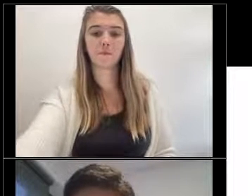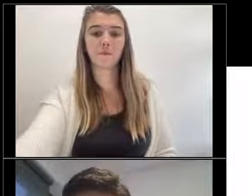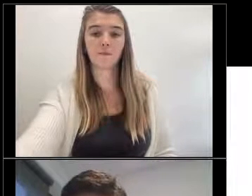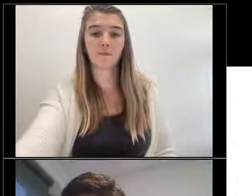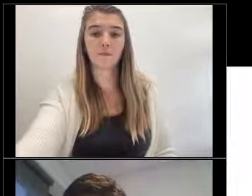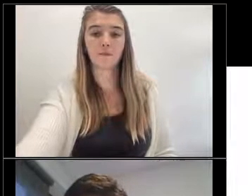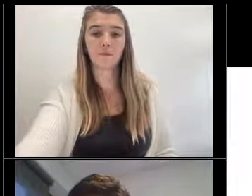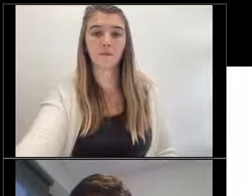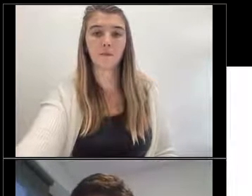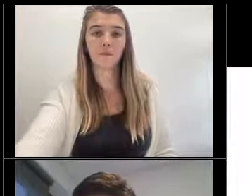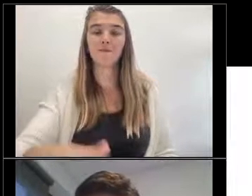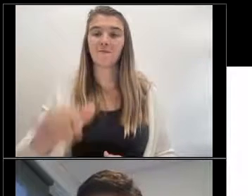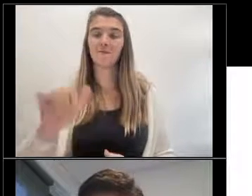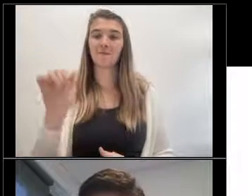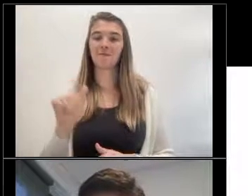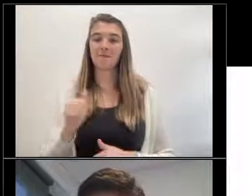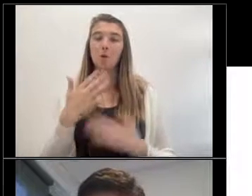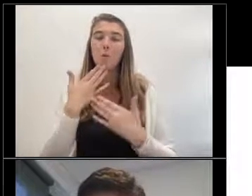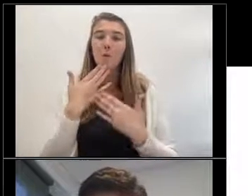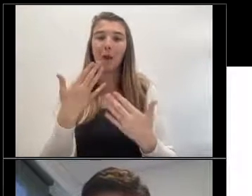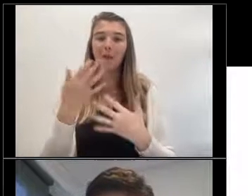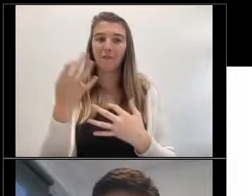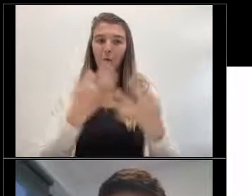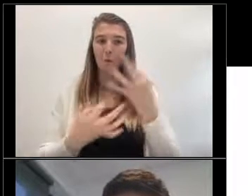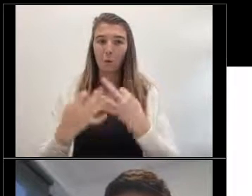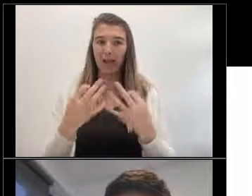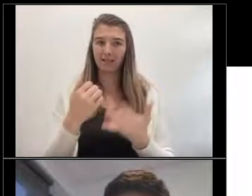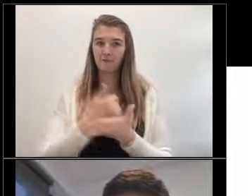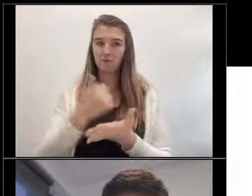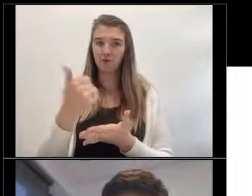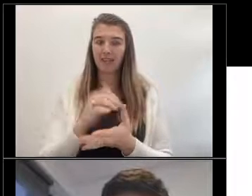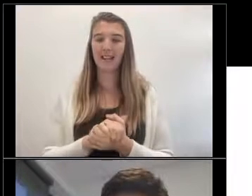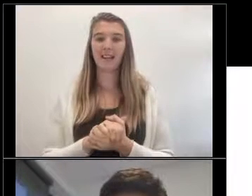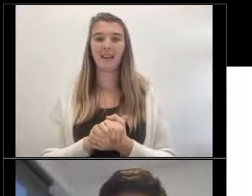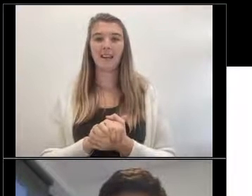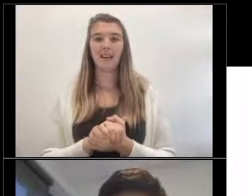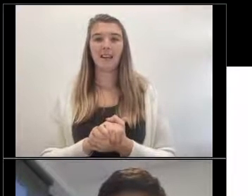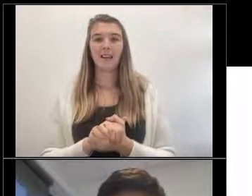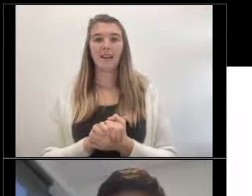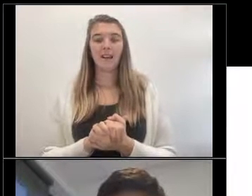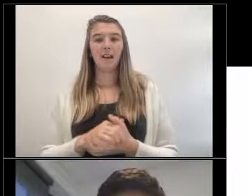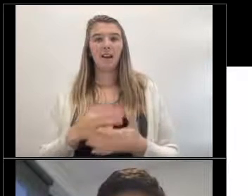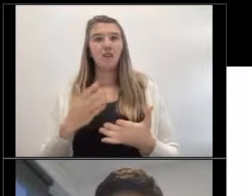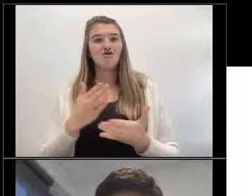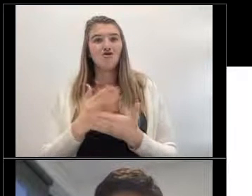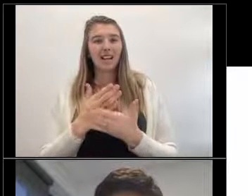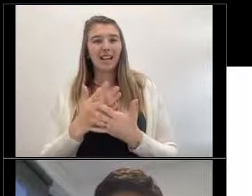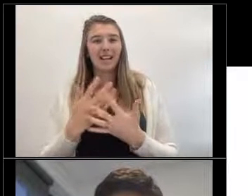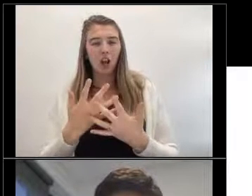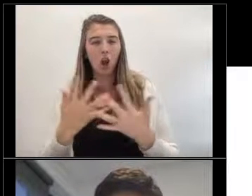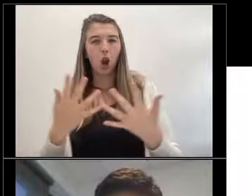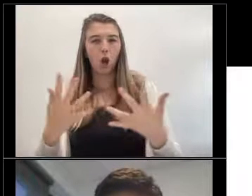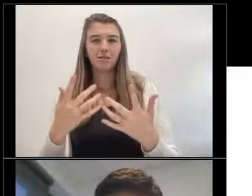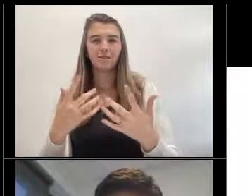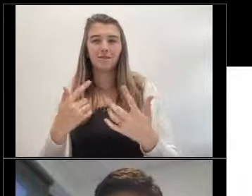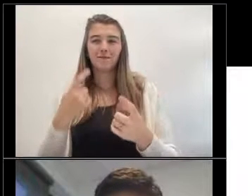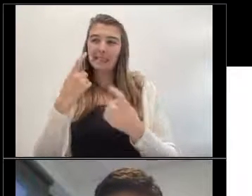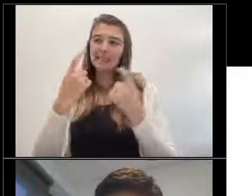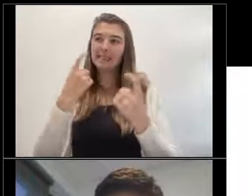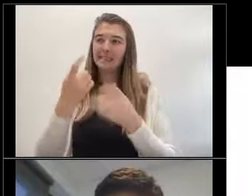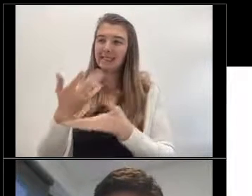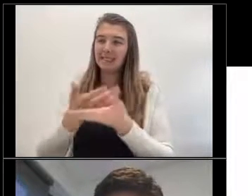a lot of discussion in the EU, I know, with regard to, you know, should we look at biodegradable plastic as a